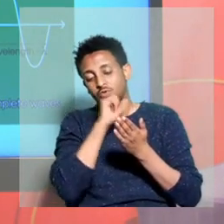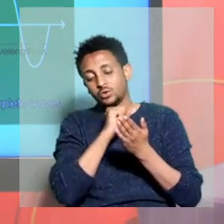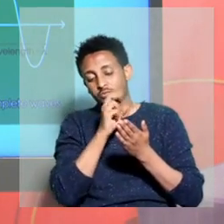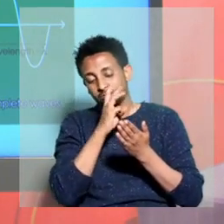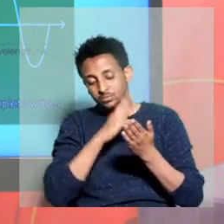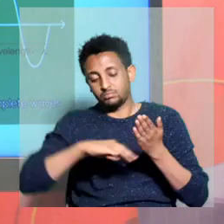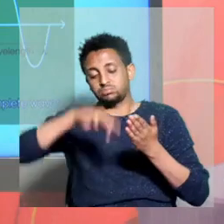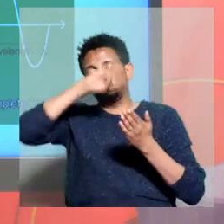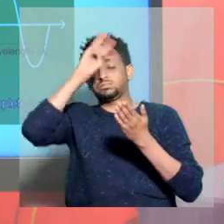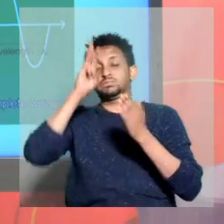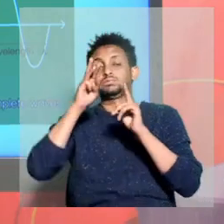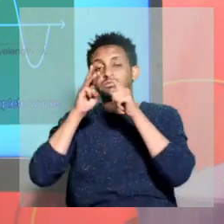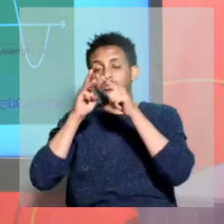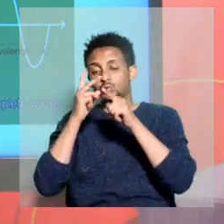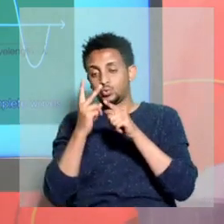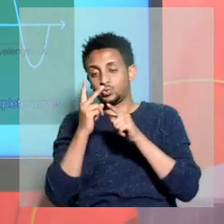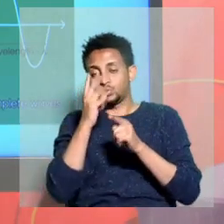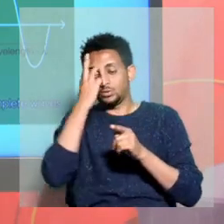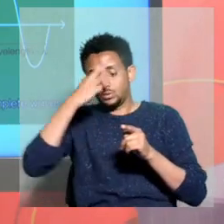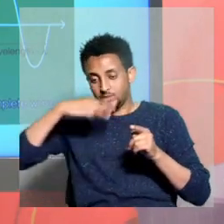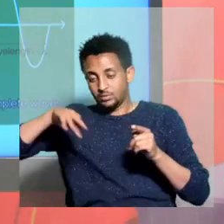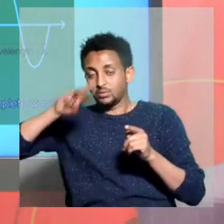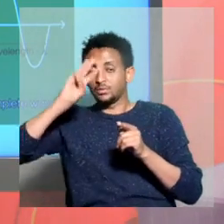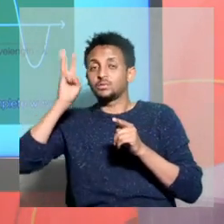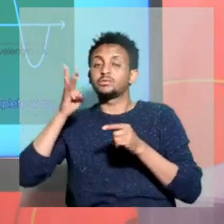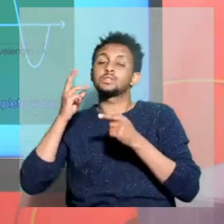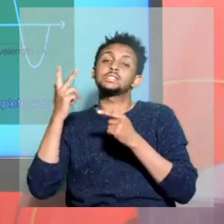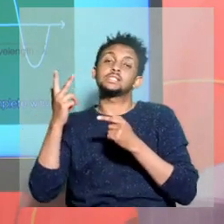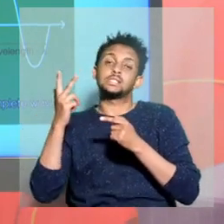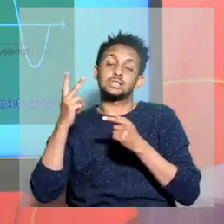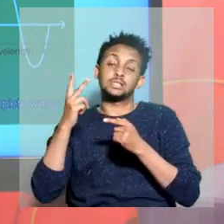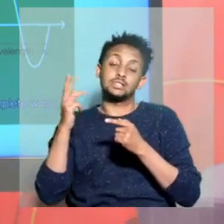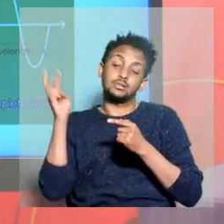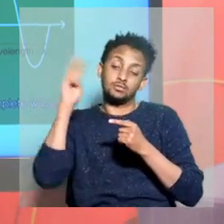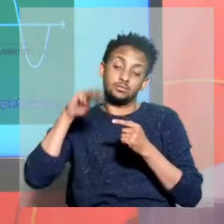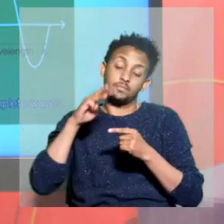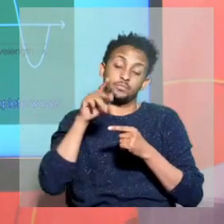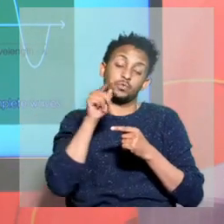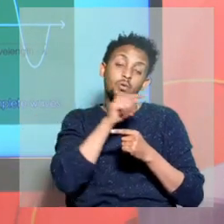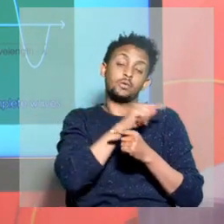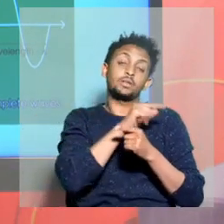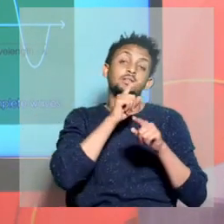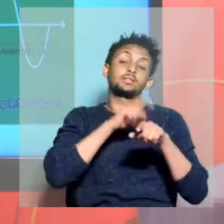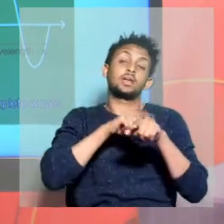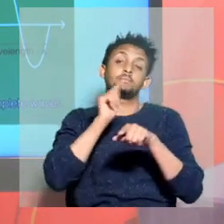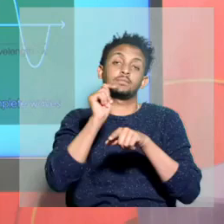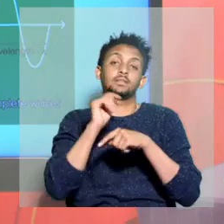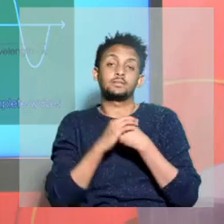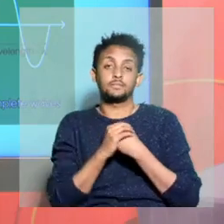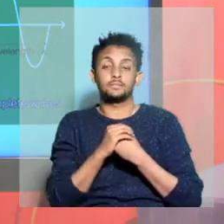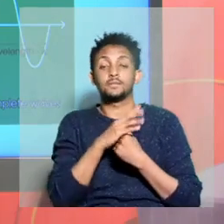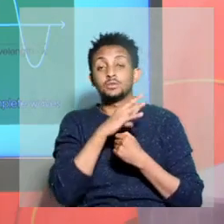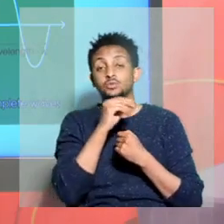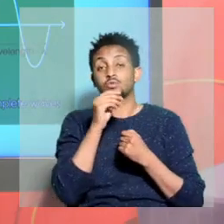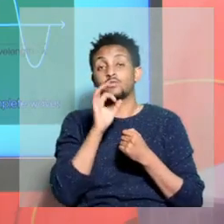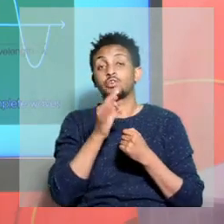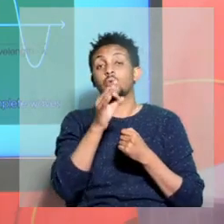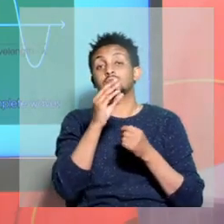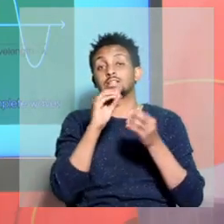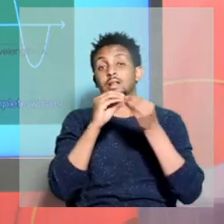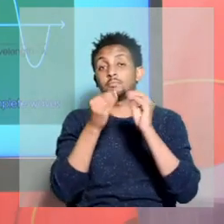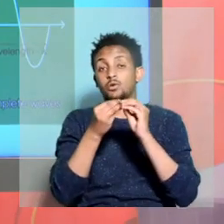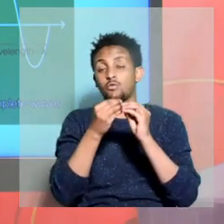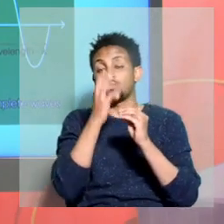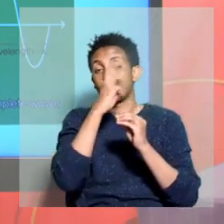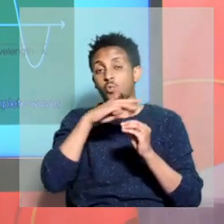count. So you are going to record the number of waves passing that single point per a unit time t. So frequency is the number